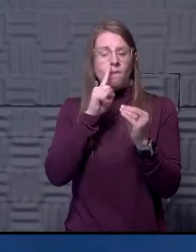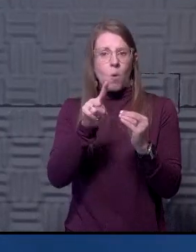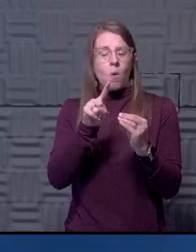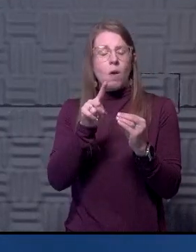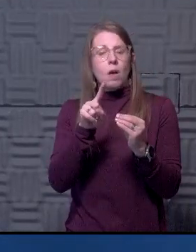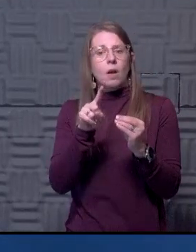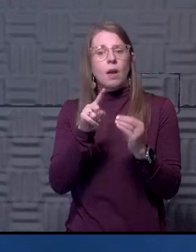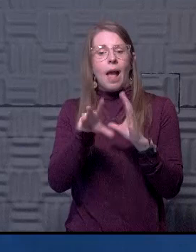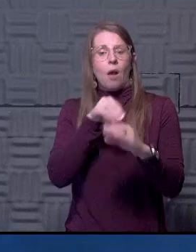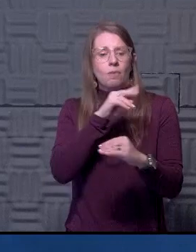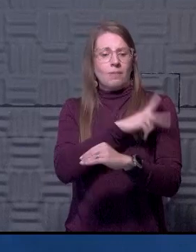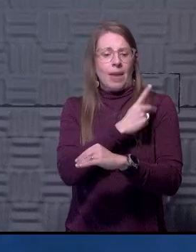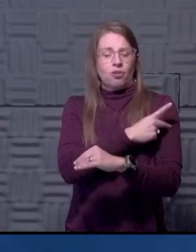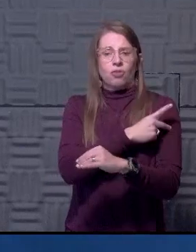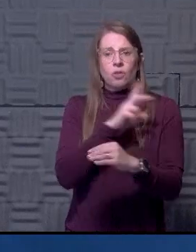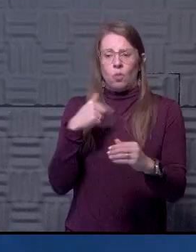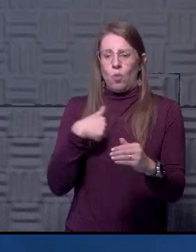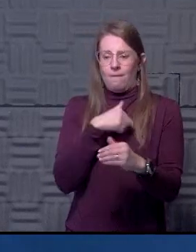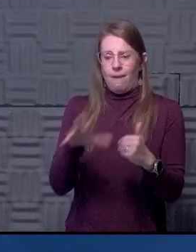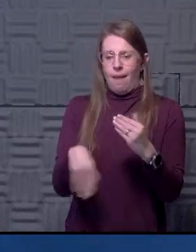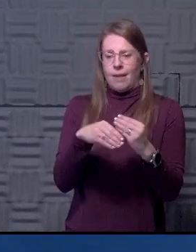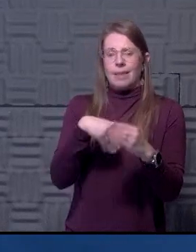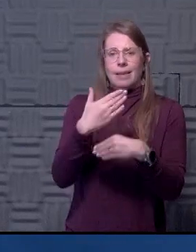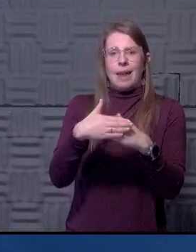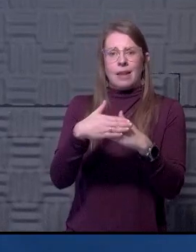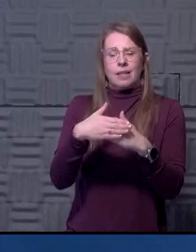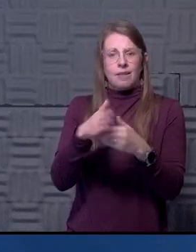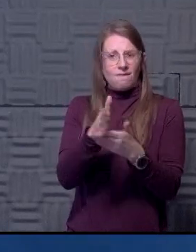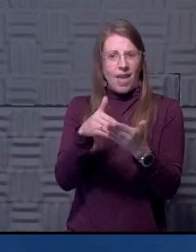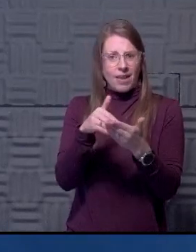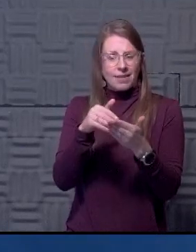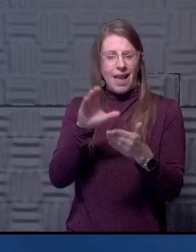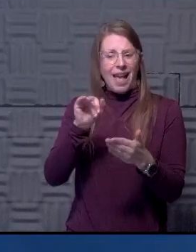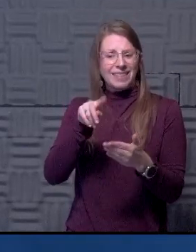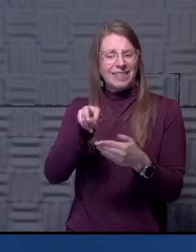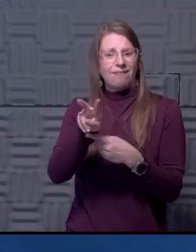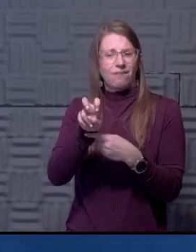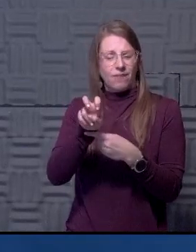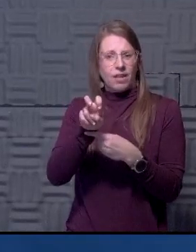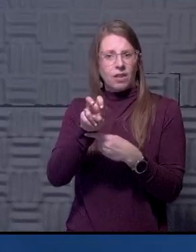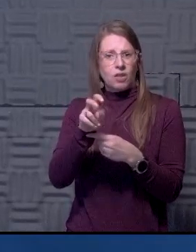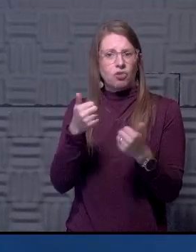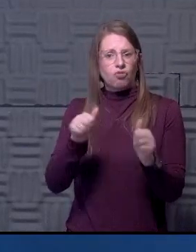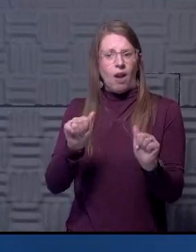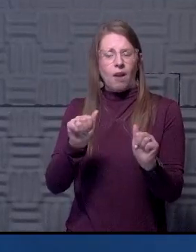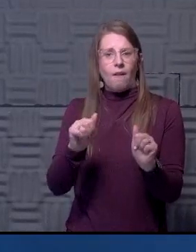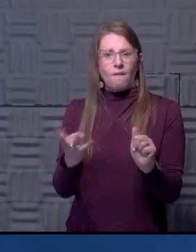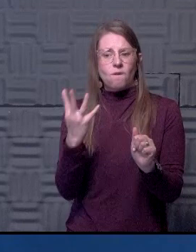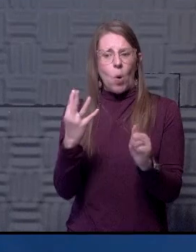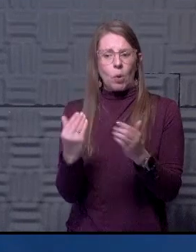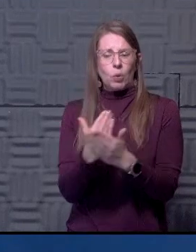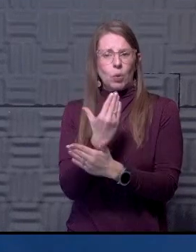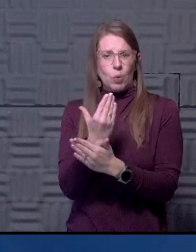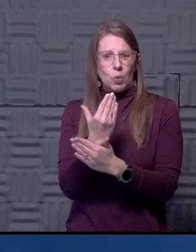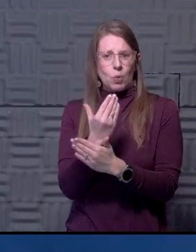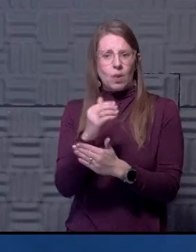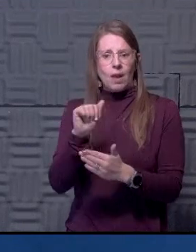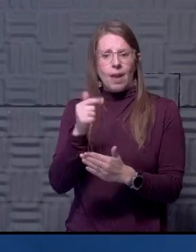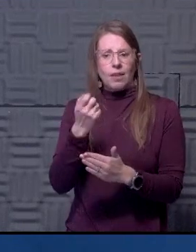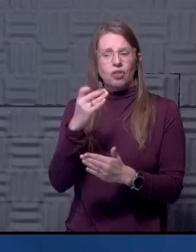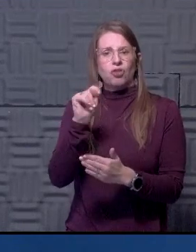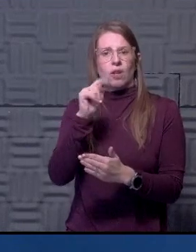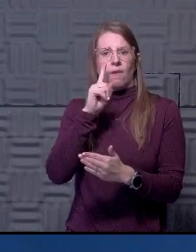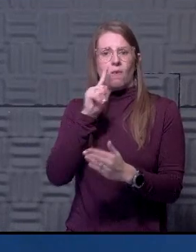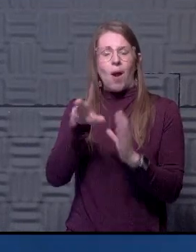COVID. We've just added in this next phase of the active trial 4 new agents to test for outpatient